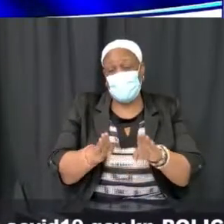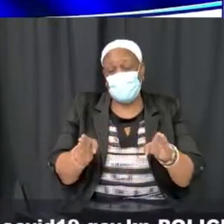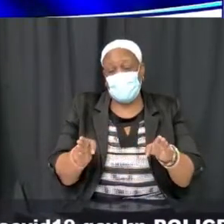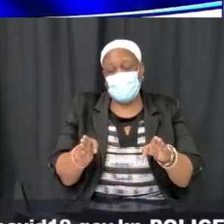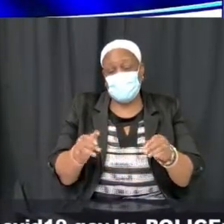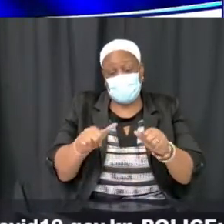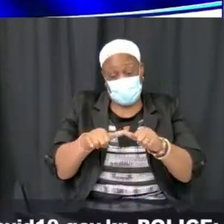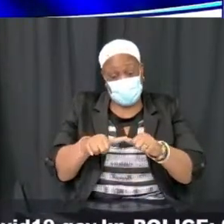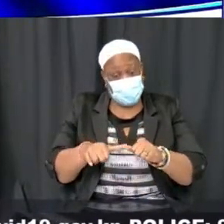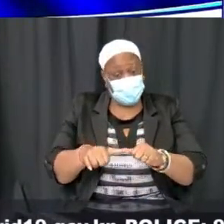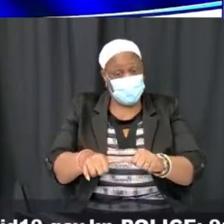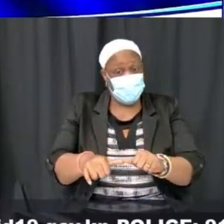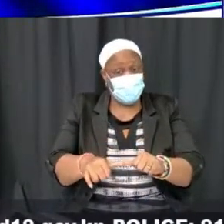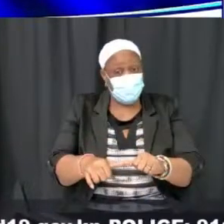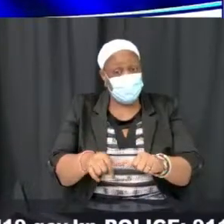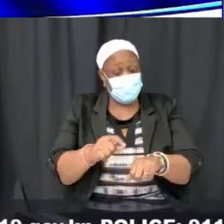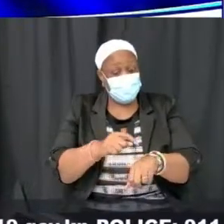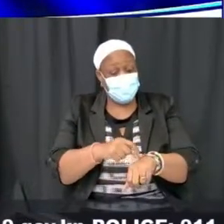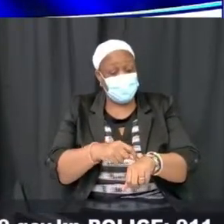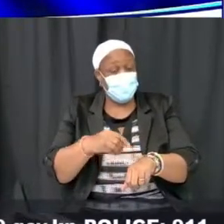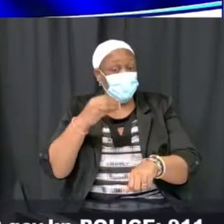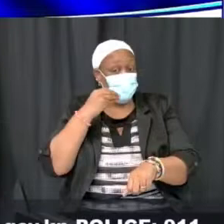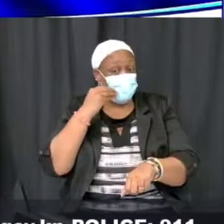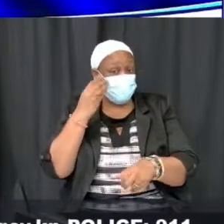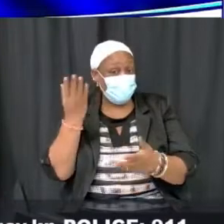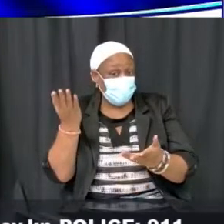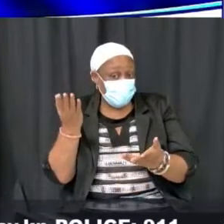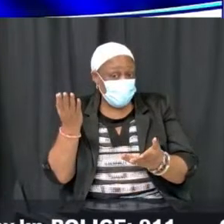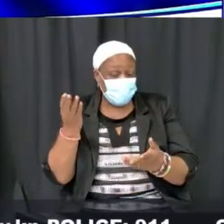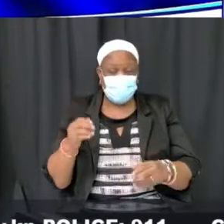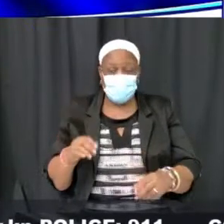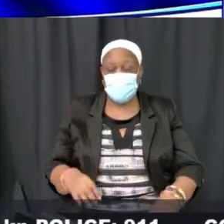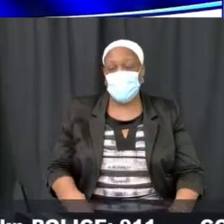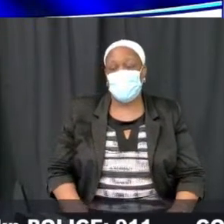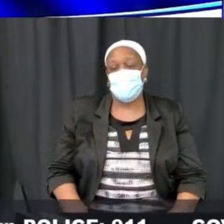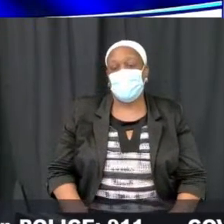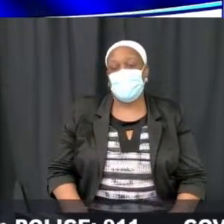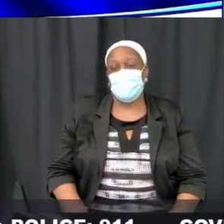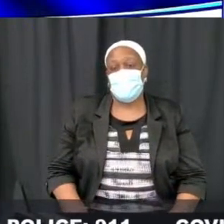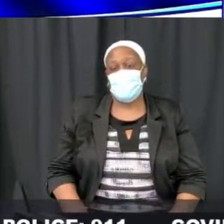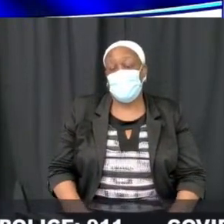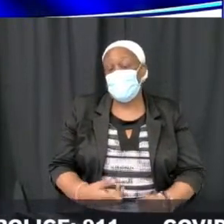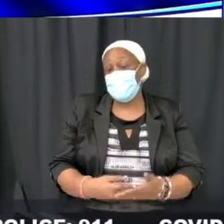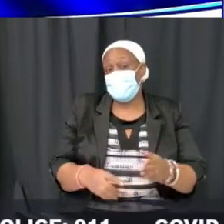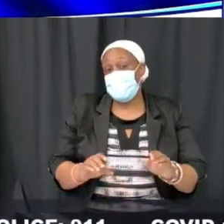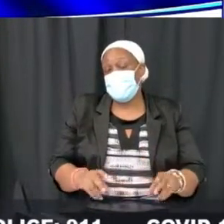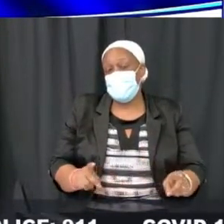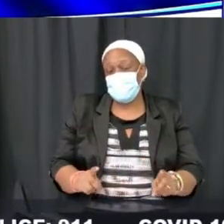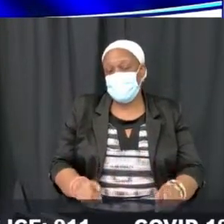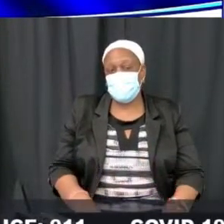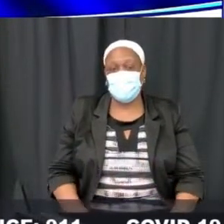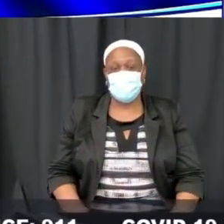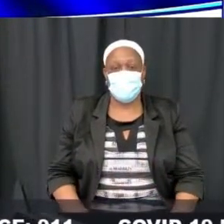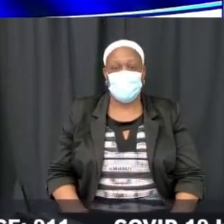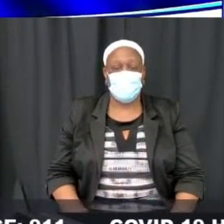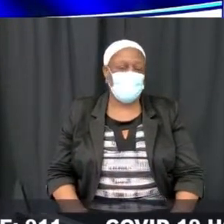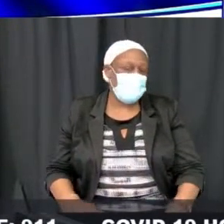we continue with a phased approach to a number of these sectors? encouraging